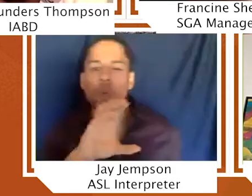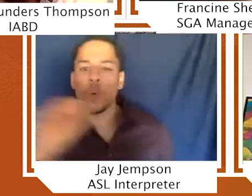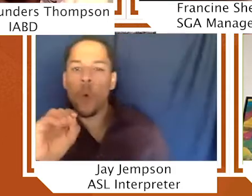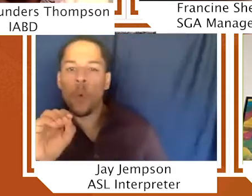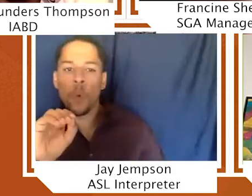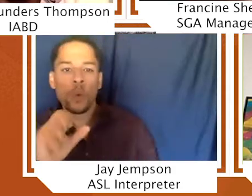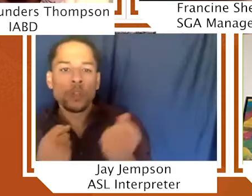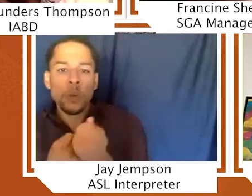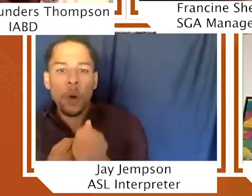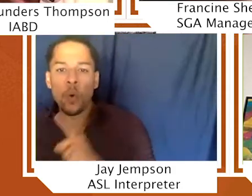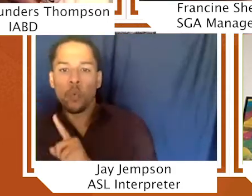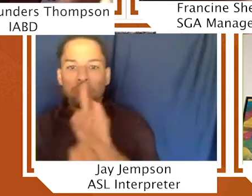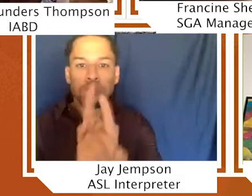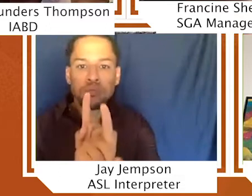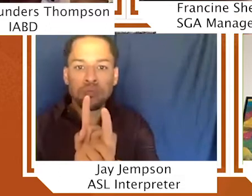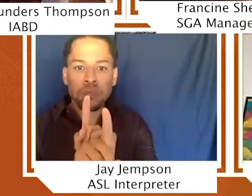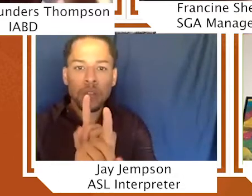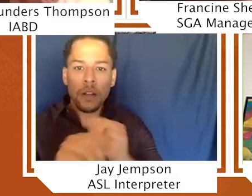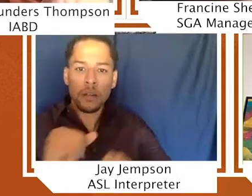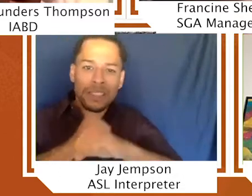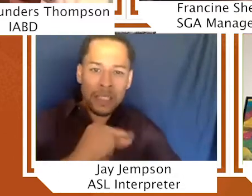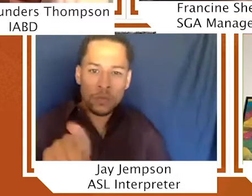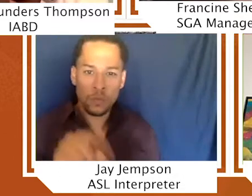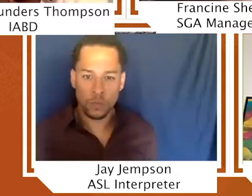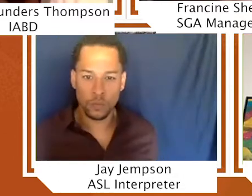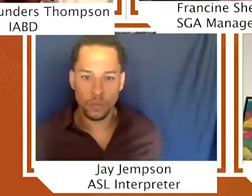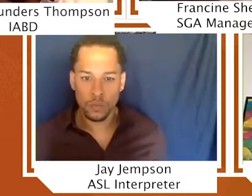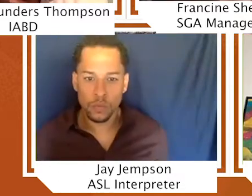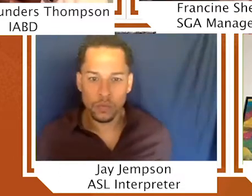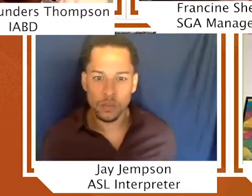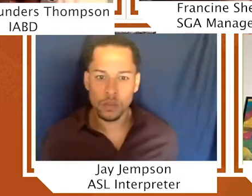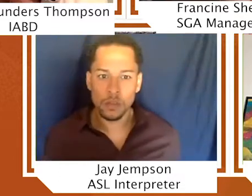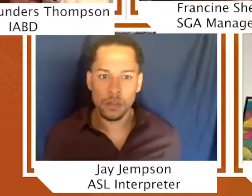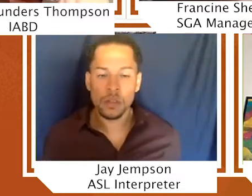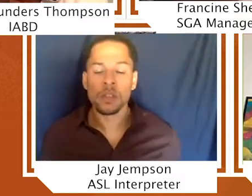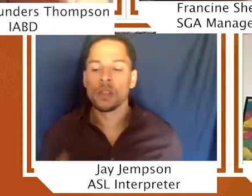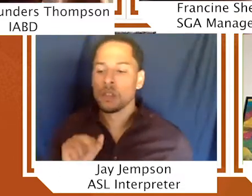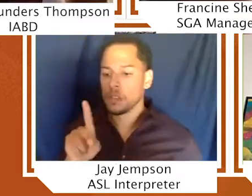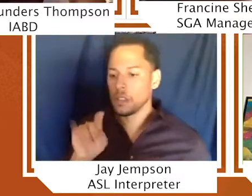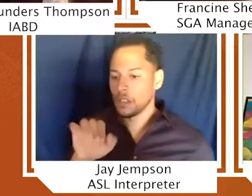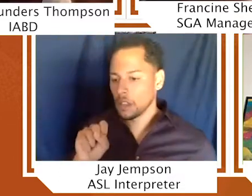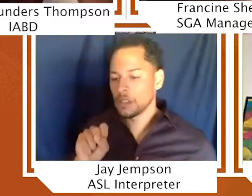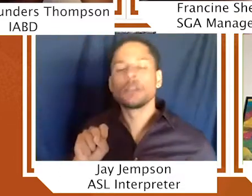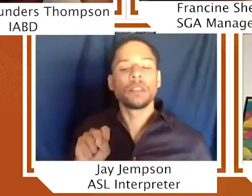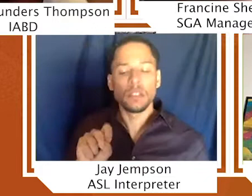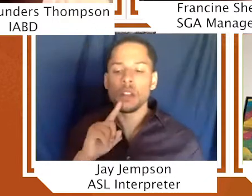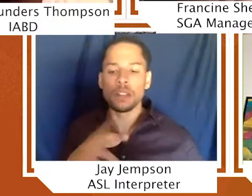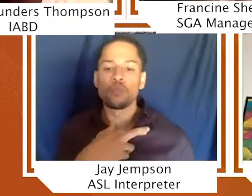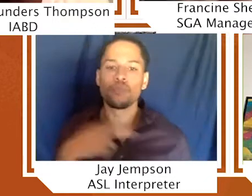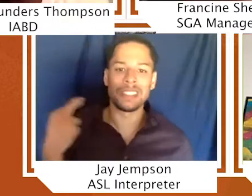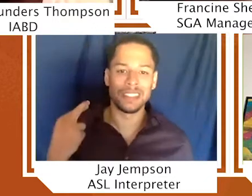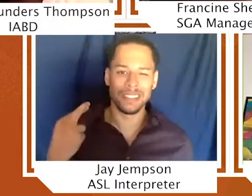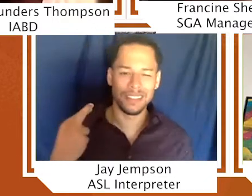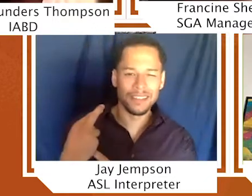Risk. Yes. That when you were talking, that was just my immediate response, is willing to take the